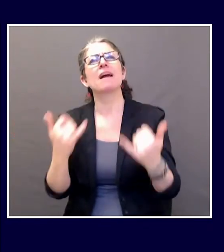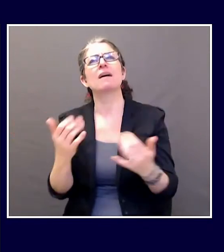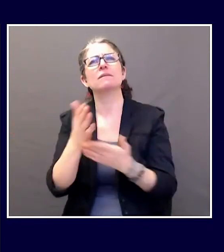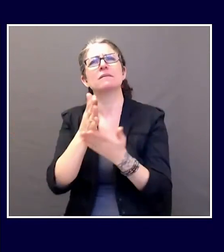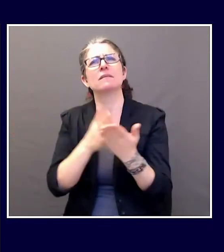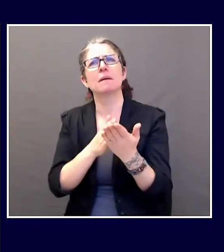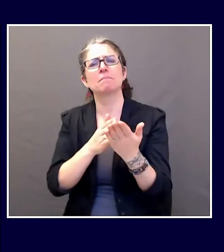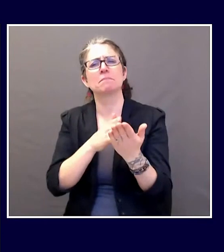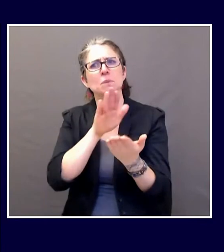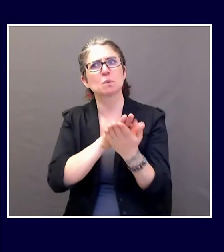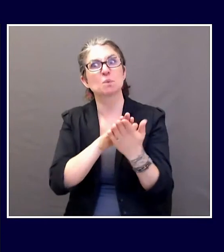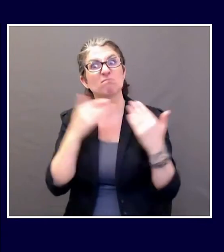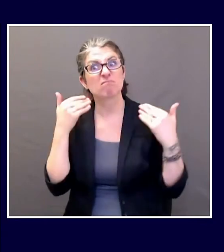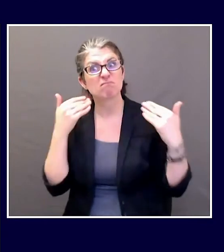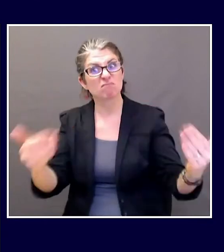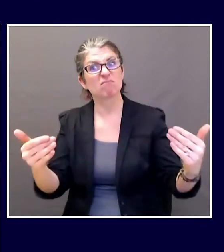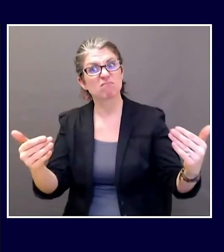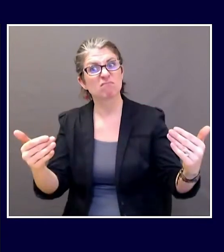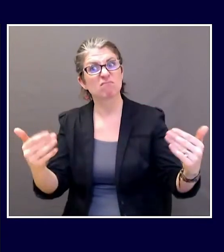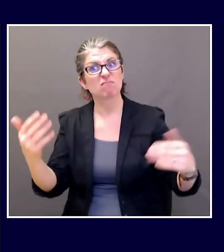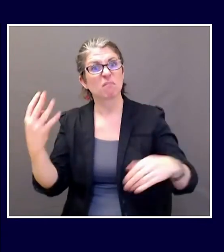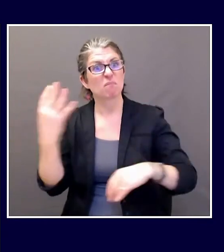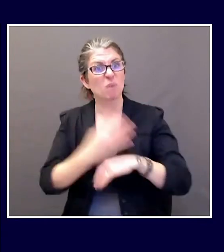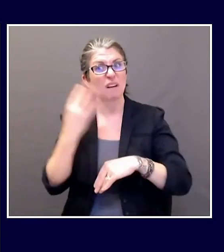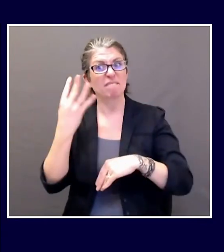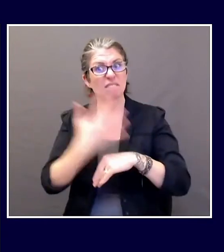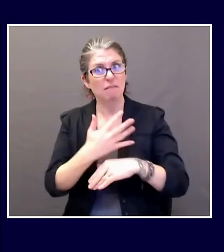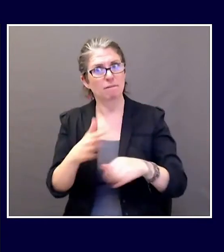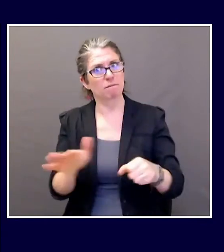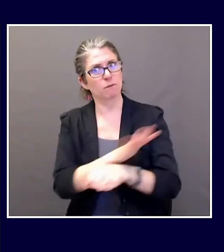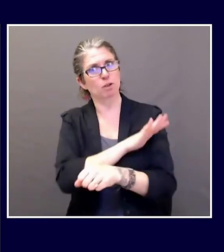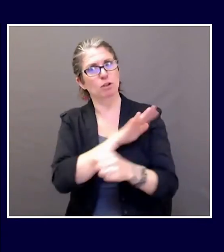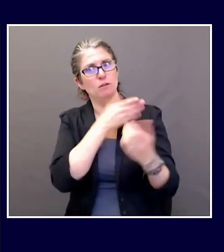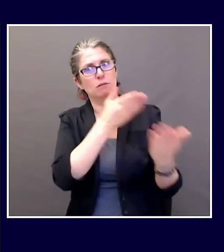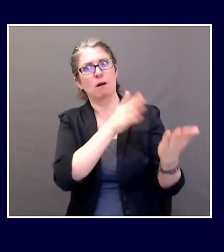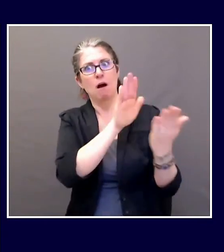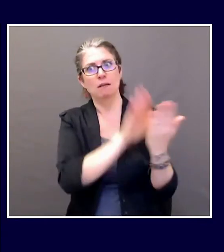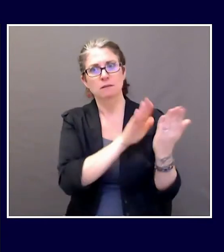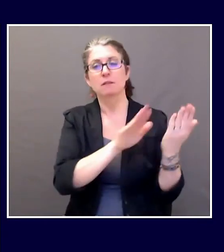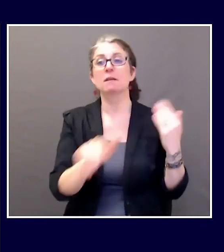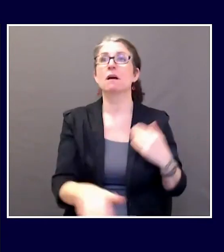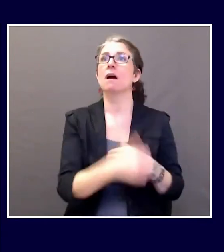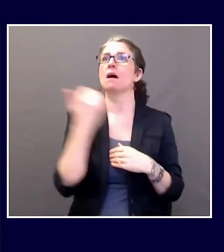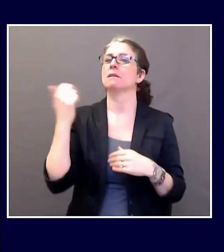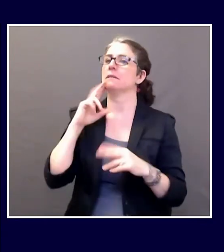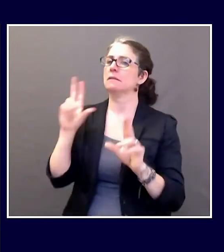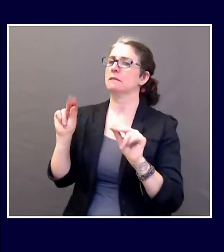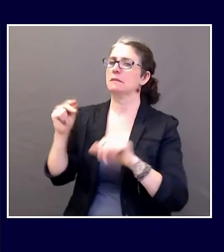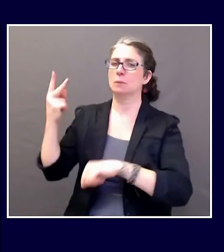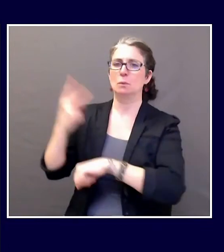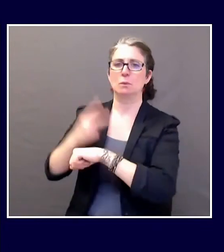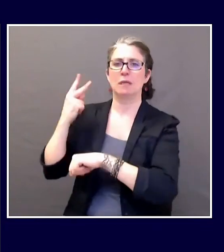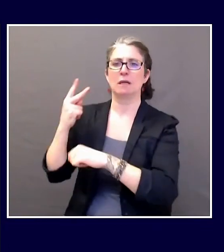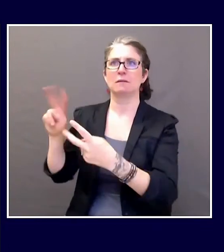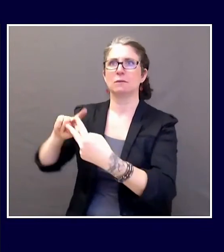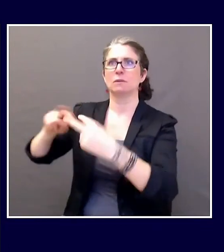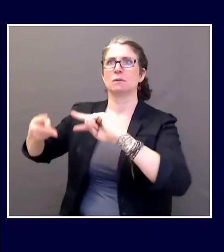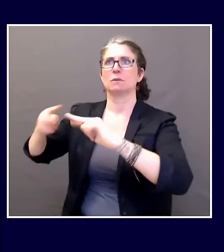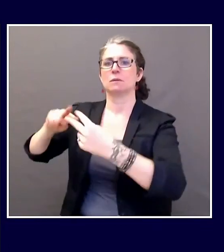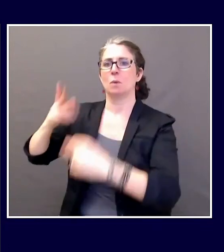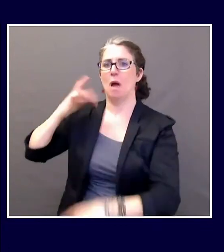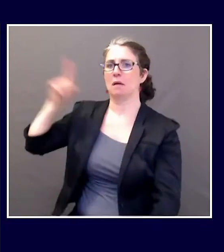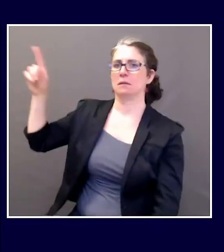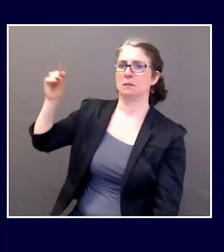schools stuck at 2, saying they have to follow the DOE recommendations, there's really a lot of questions about equity.